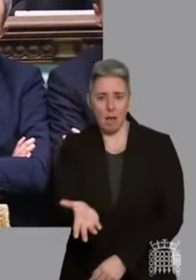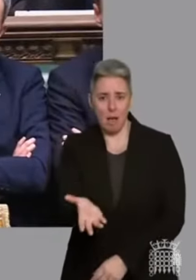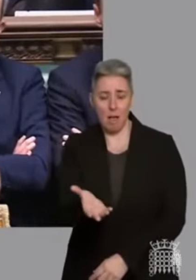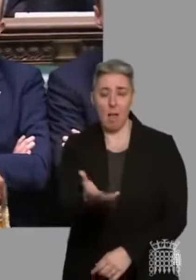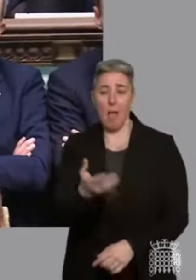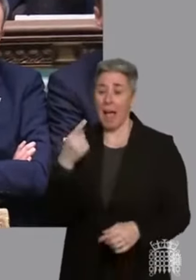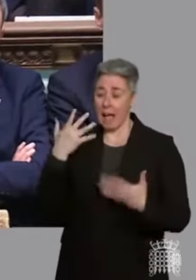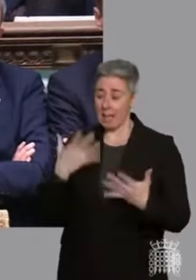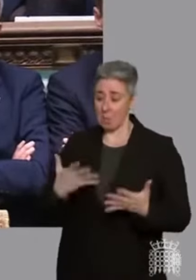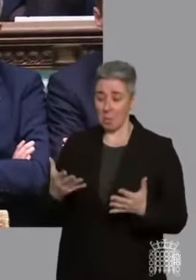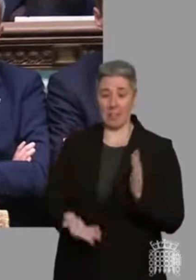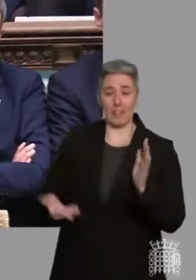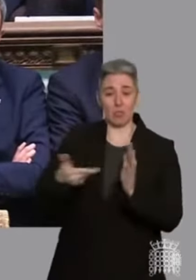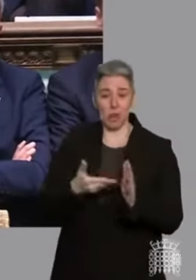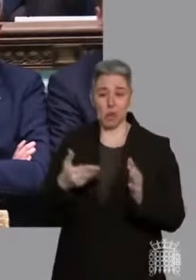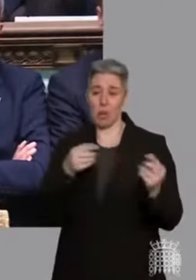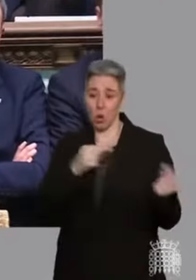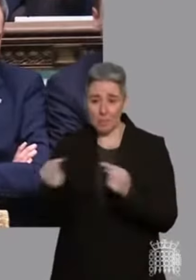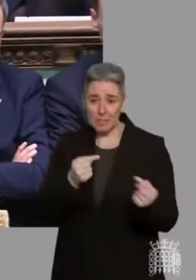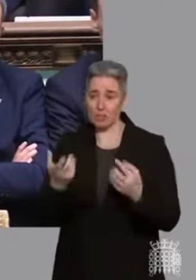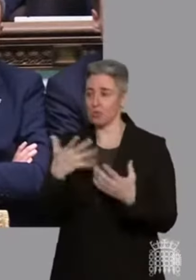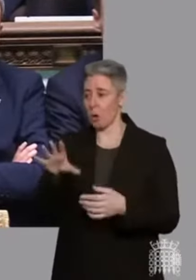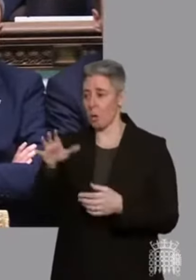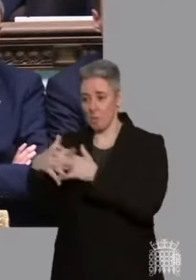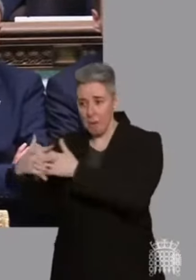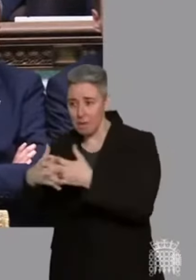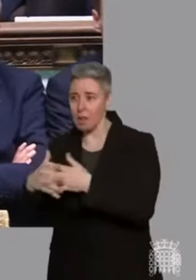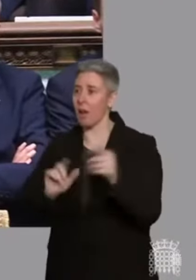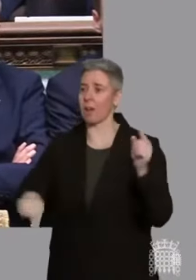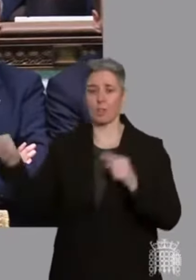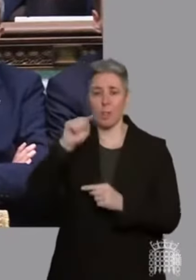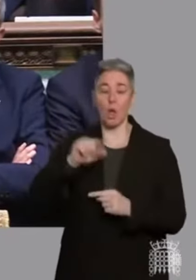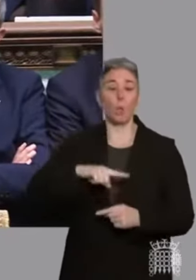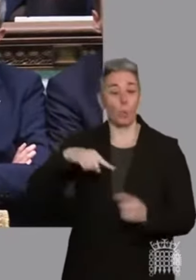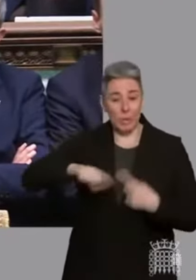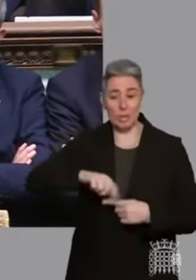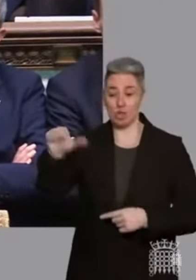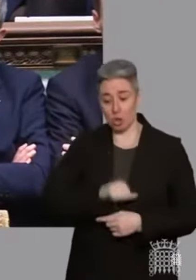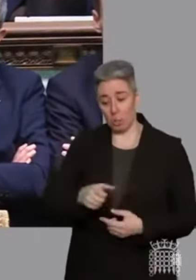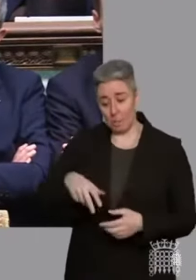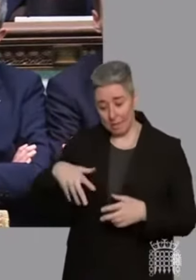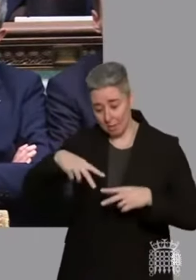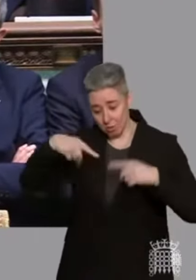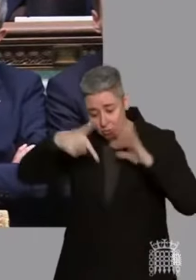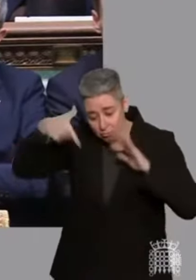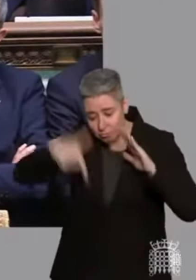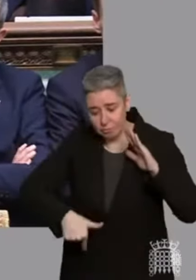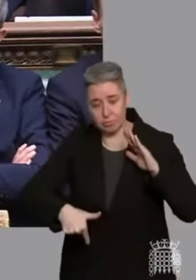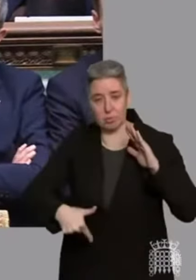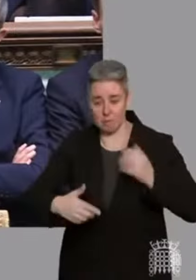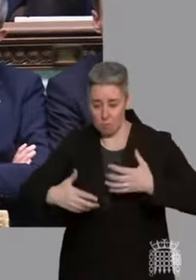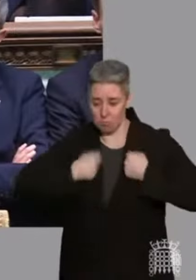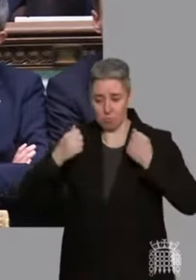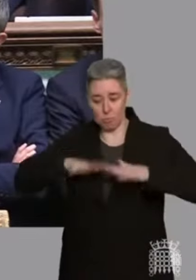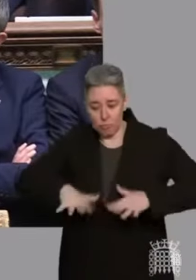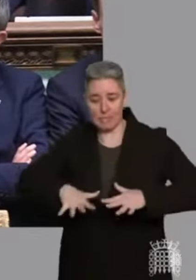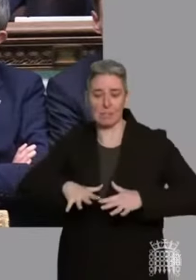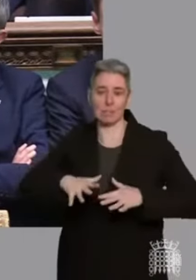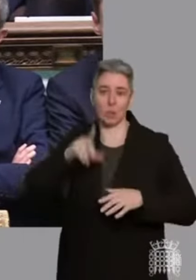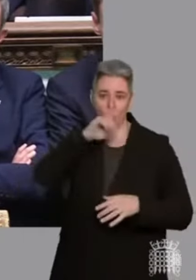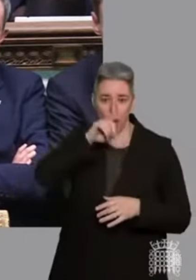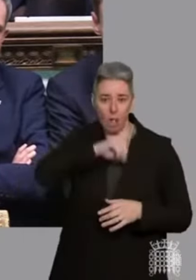oil and gas out of the ground. Does the Prime Minister have the guts to take on Labour donors and his Energy Secretary